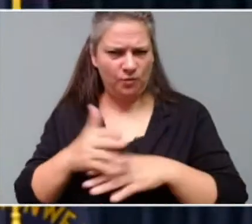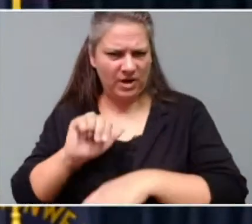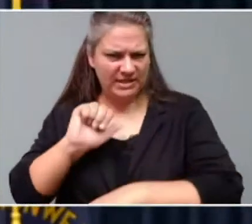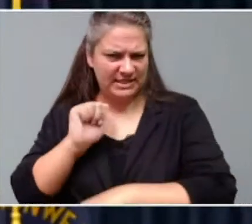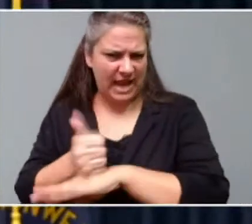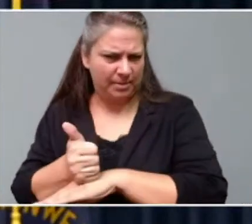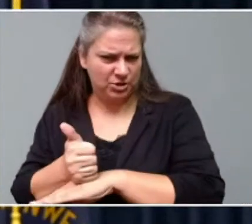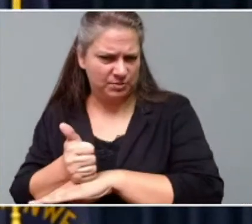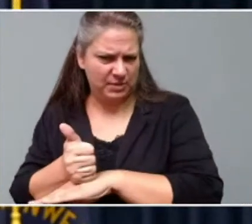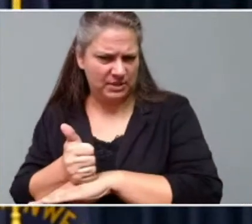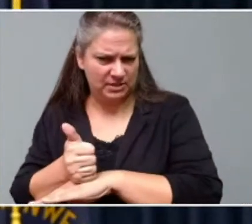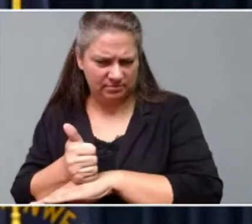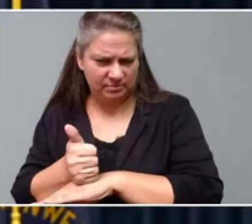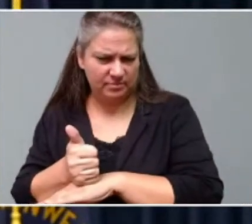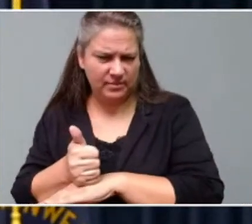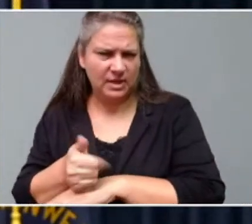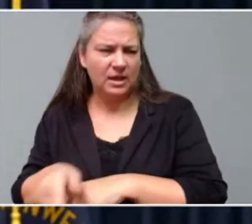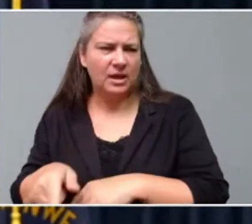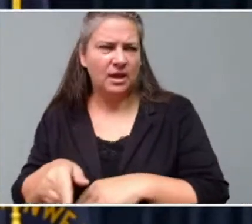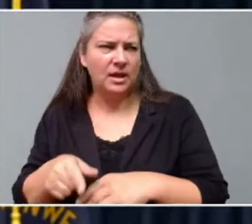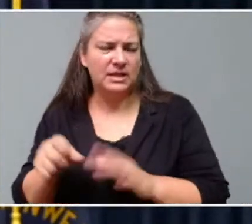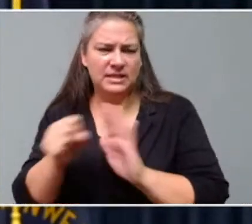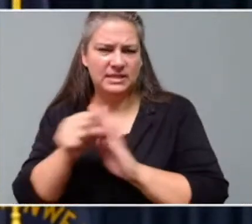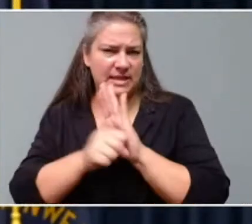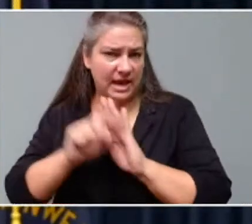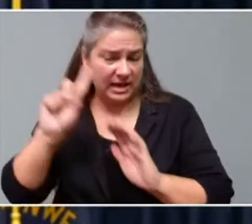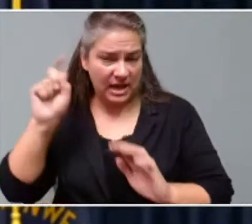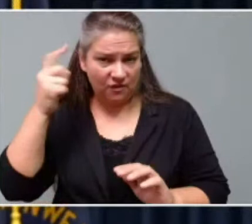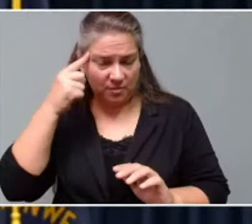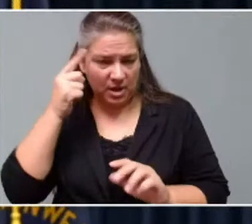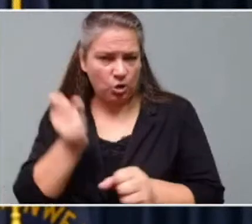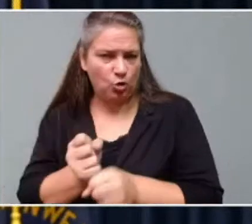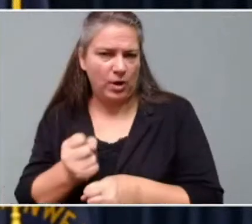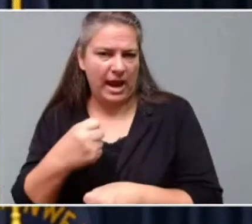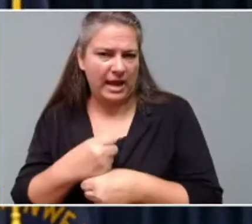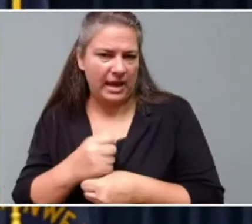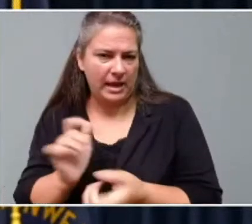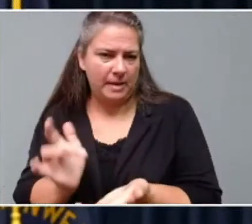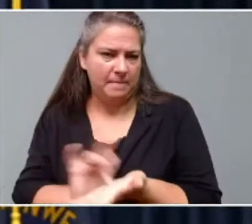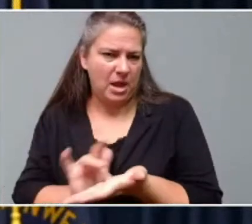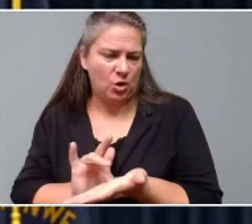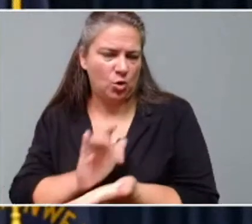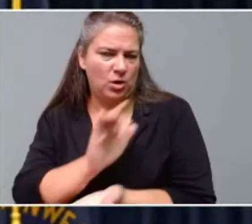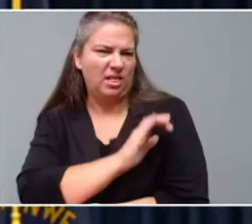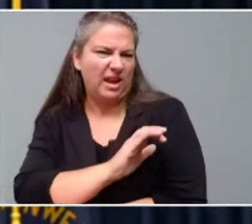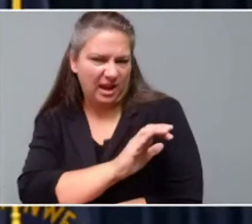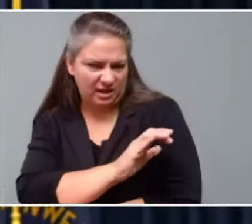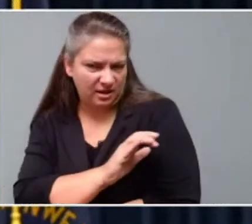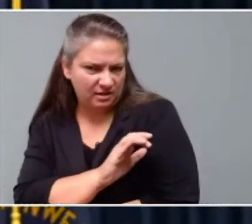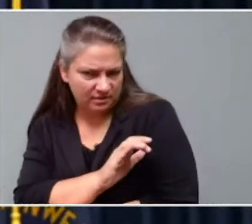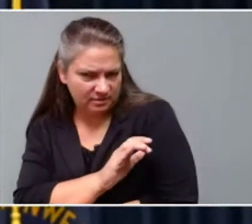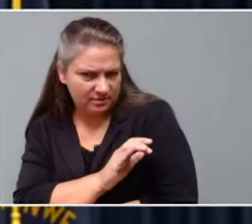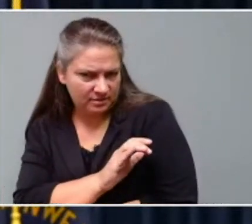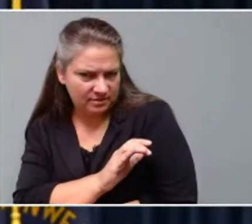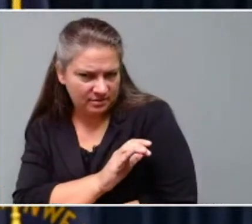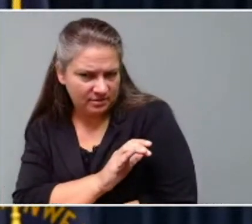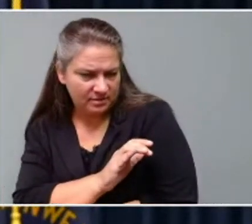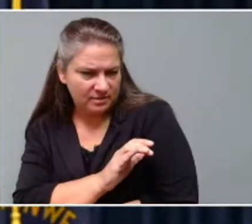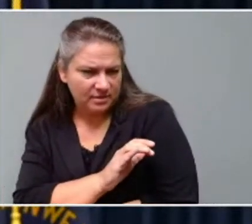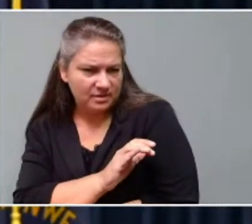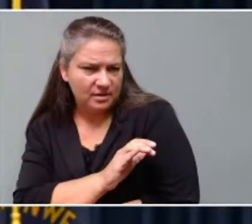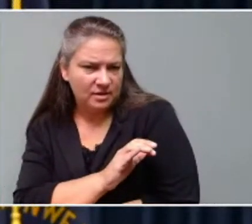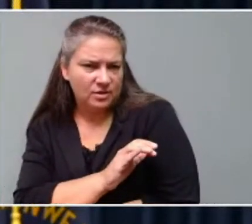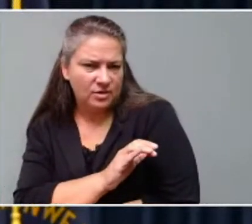concept in that it would be state government creating this medical clinic that would do what to staff